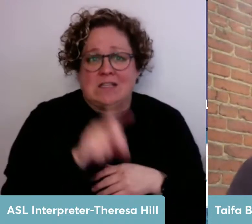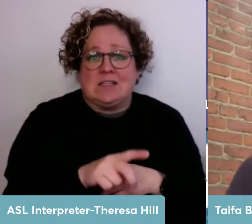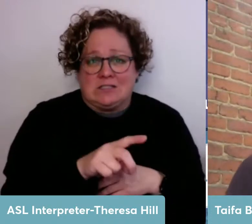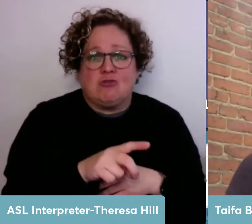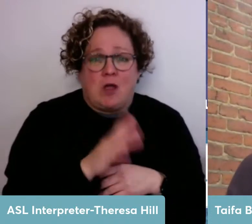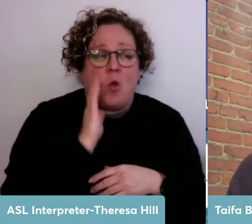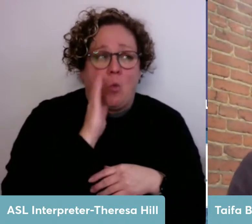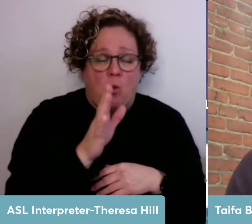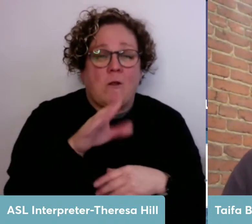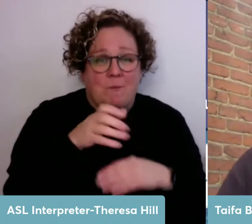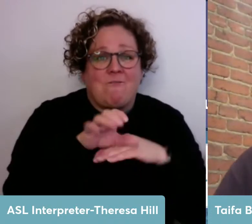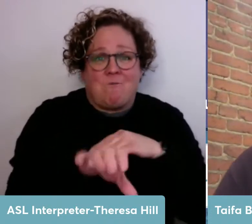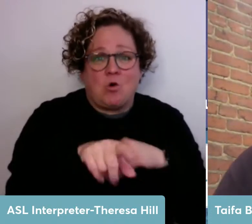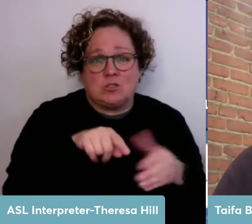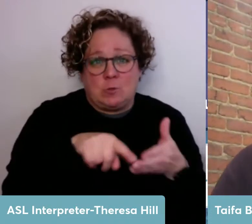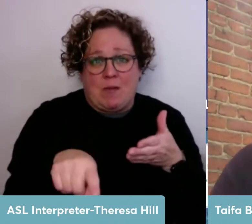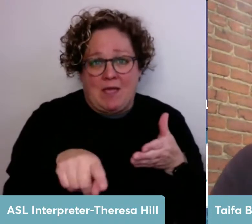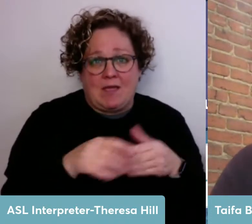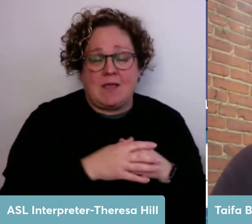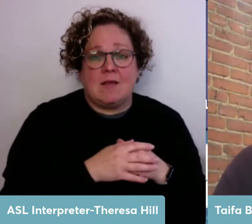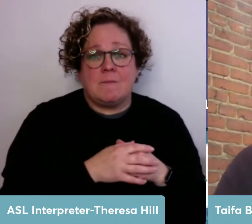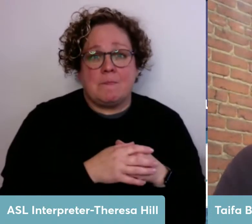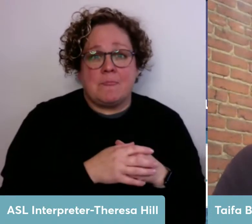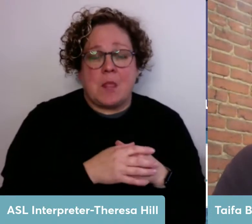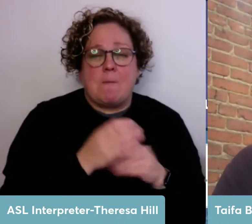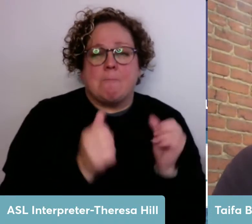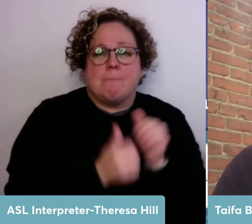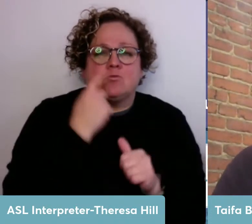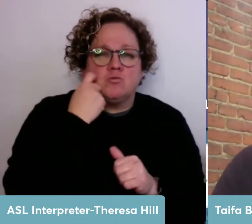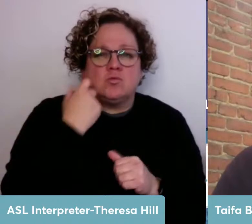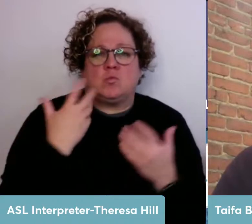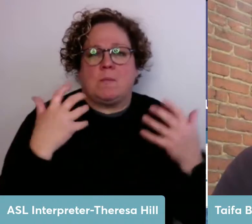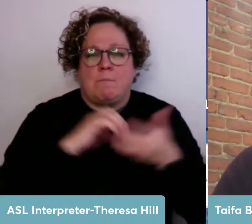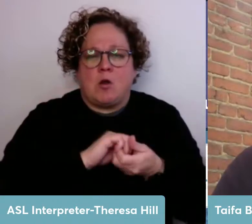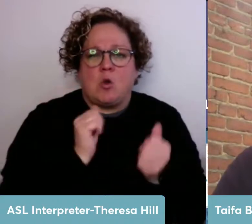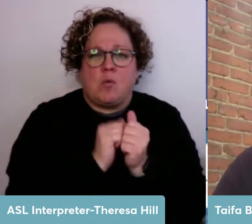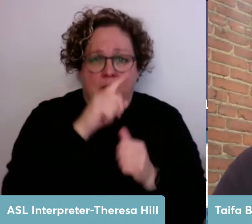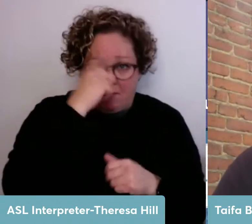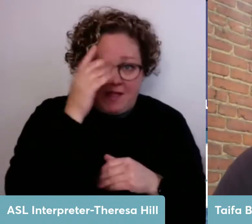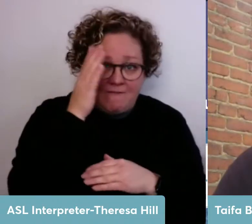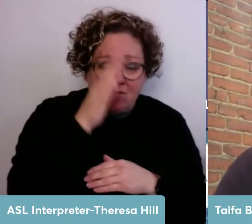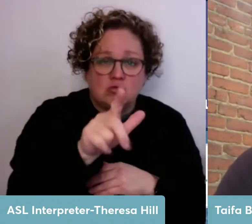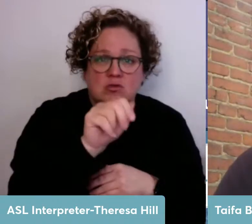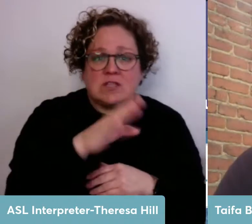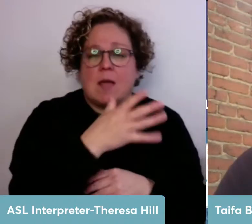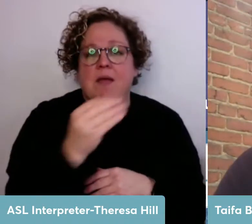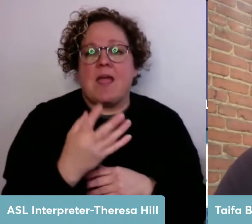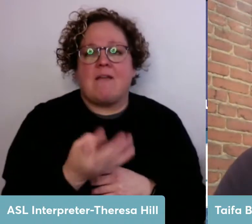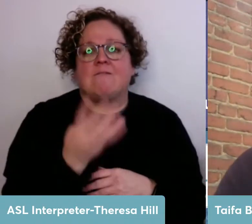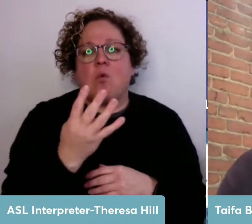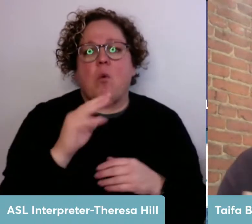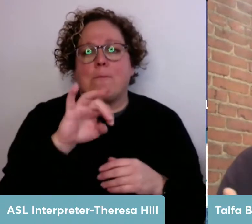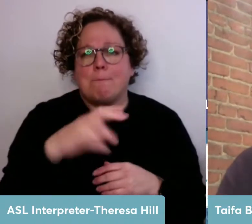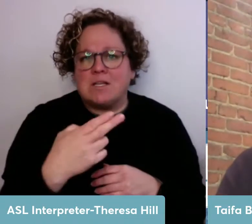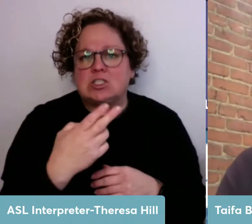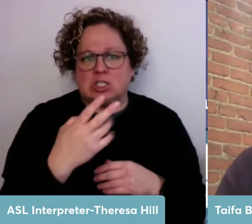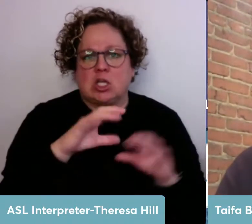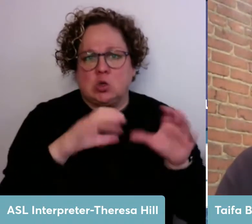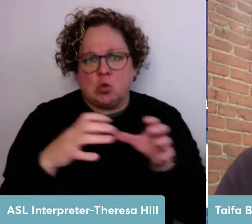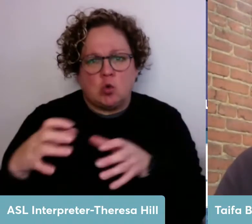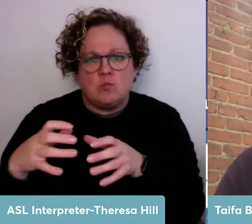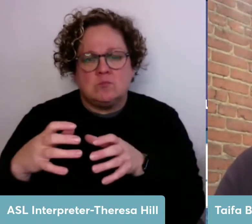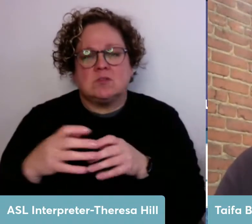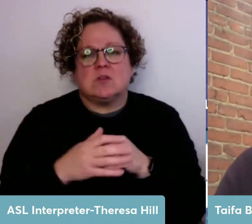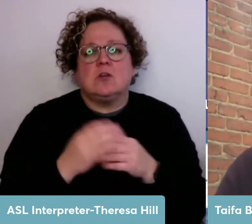pay. And most recently, we partnered with the Black Futures Lab and four Michigan groups, among others, to produce the